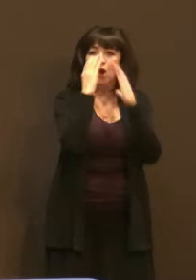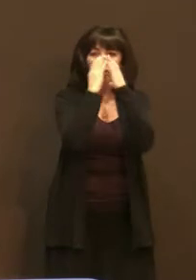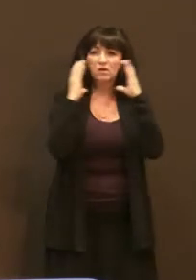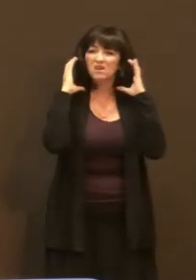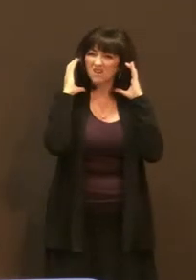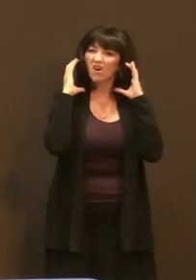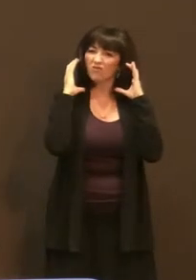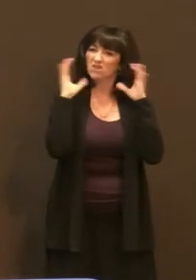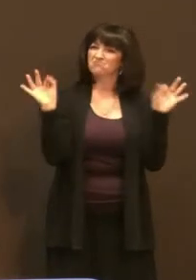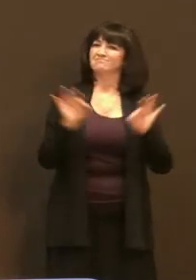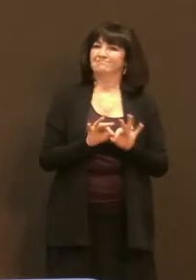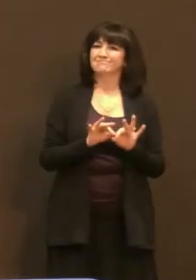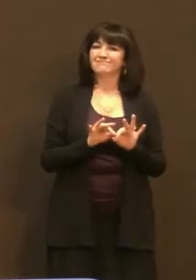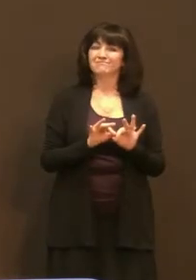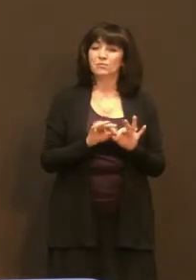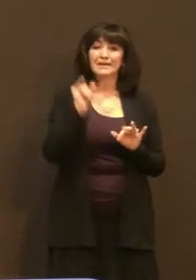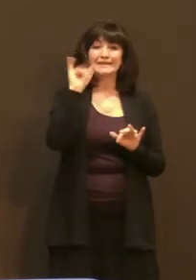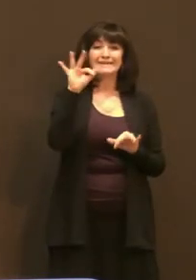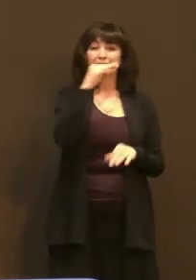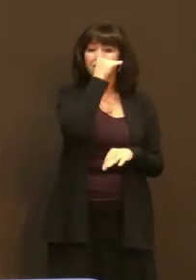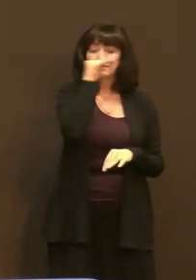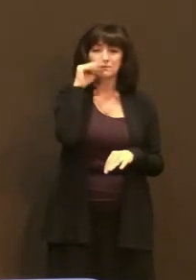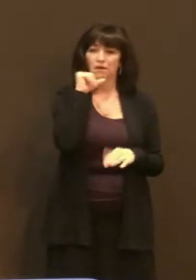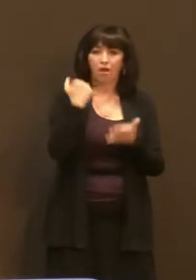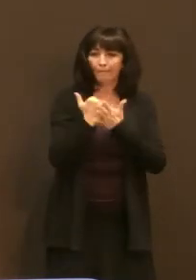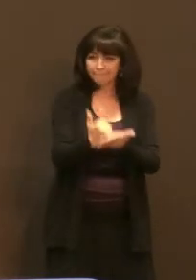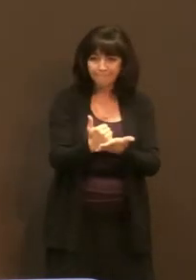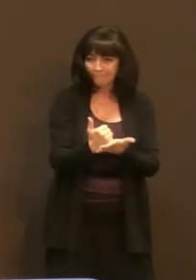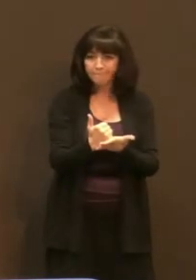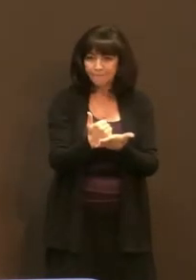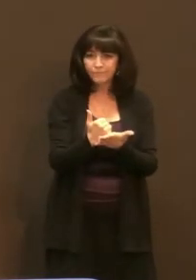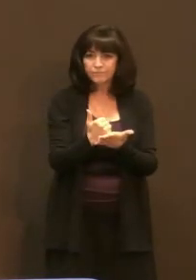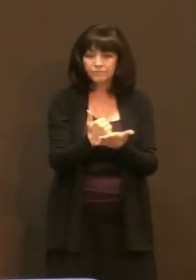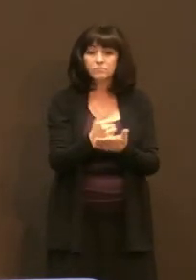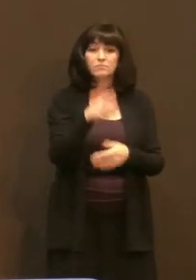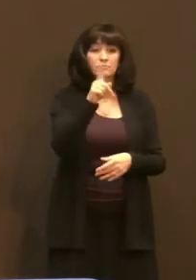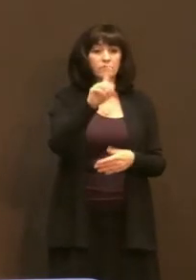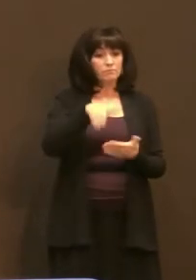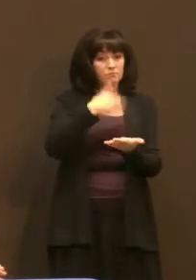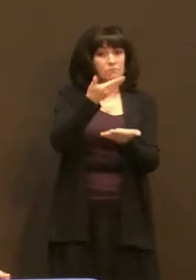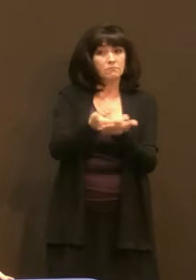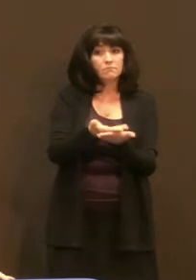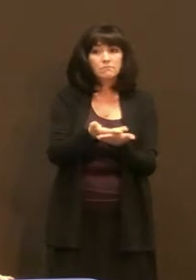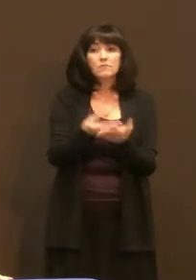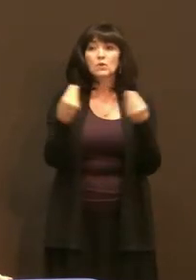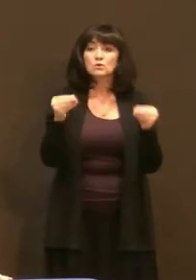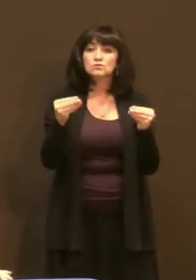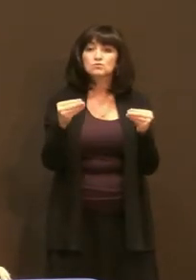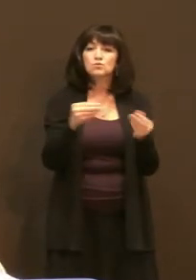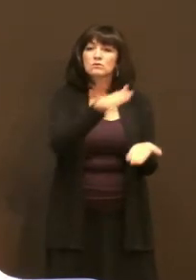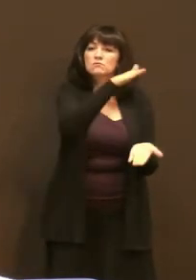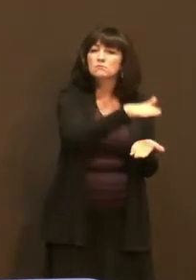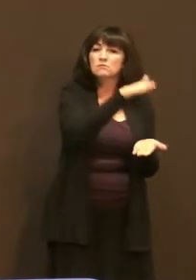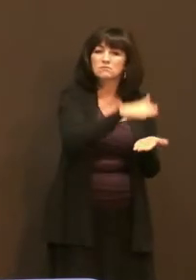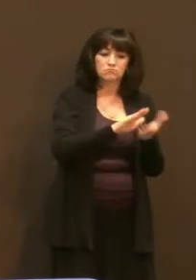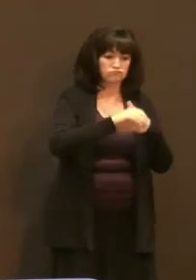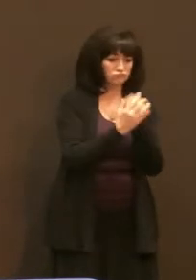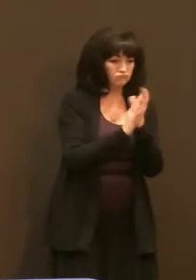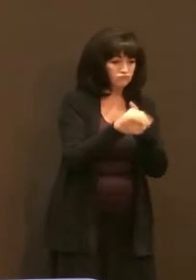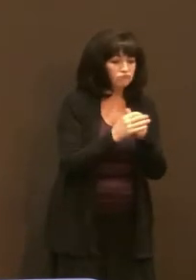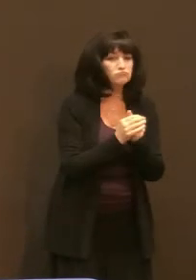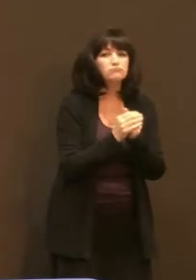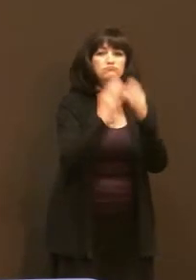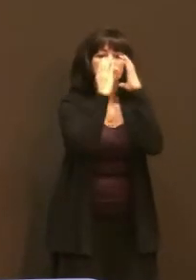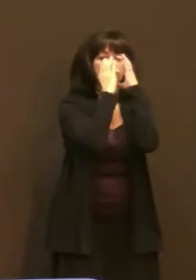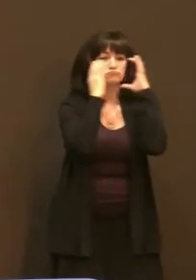when you arrive at the store, first hand sanitize, get your hands clean, then put your mask on over your